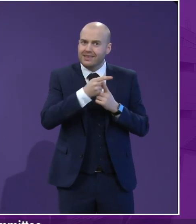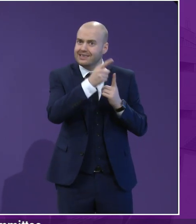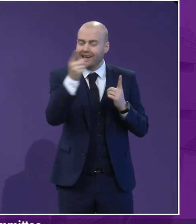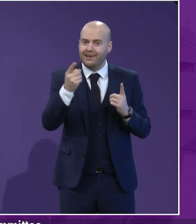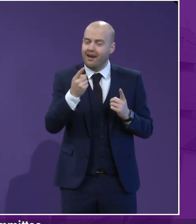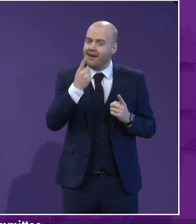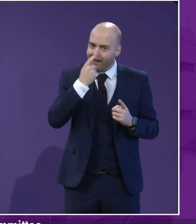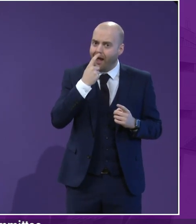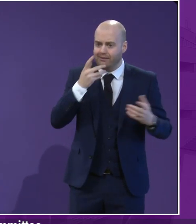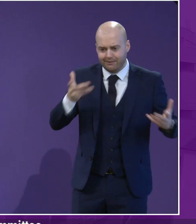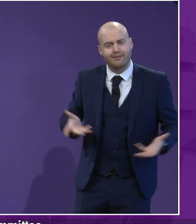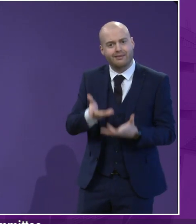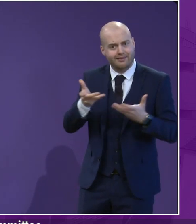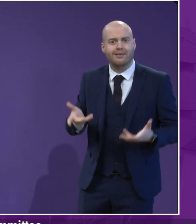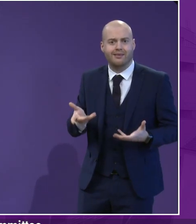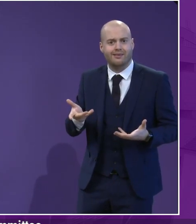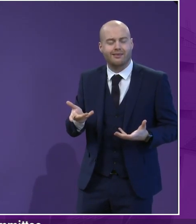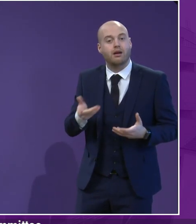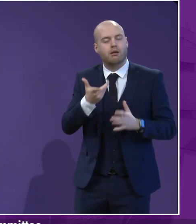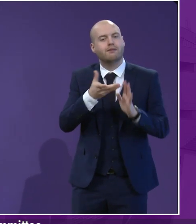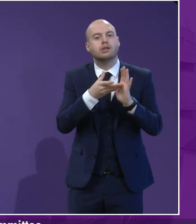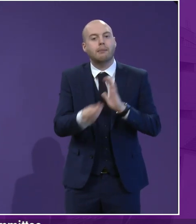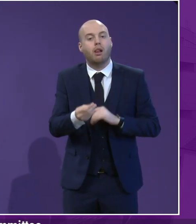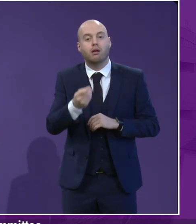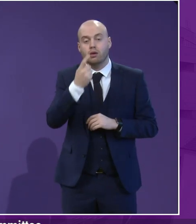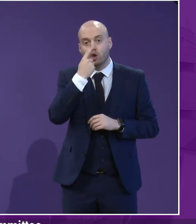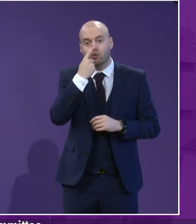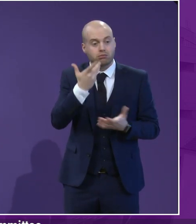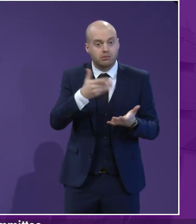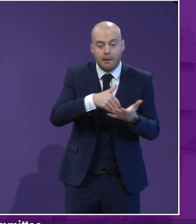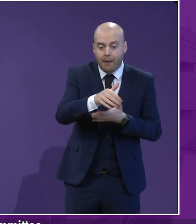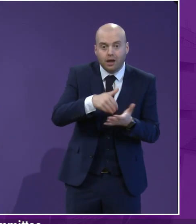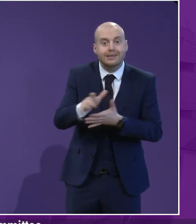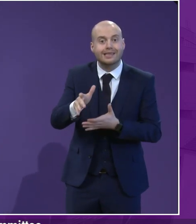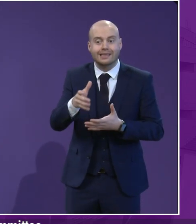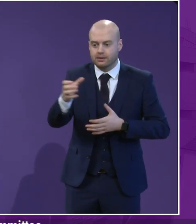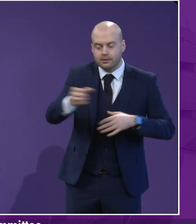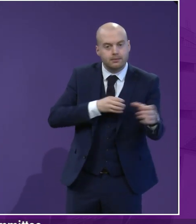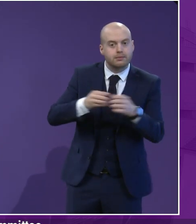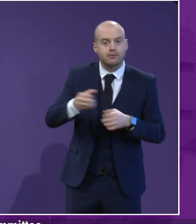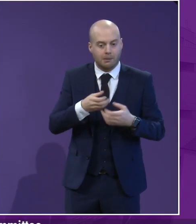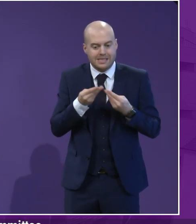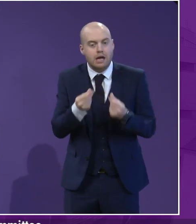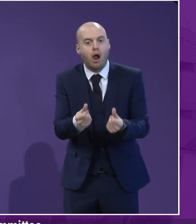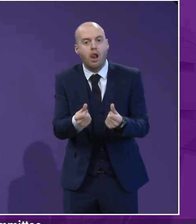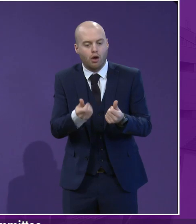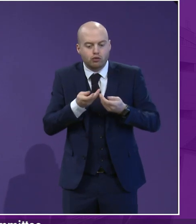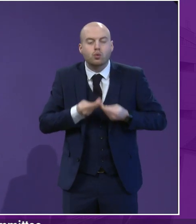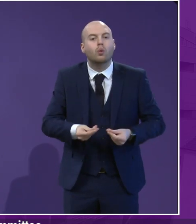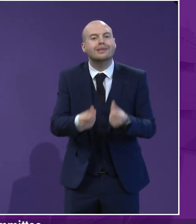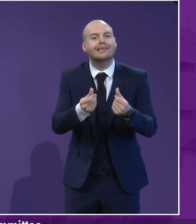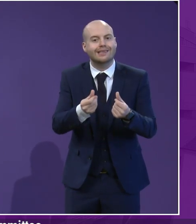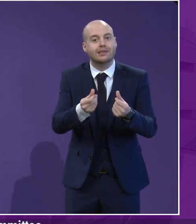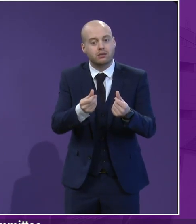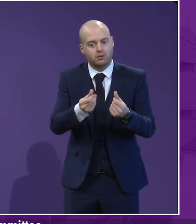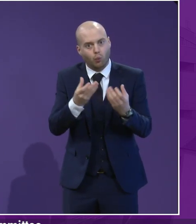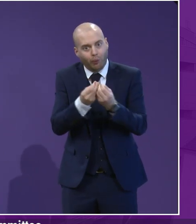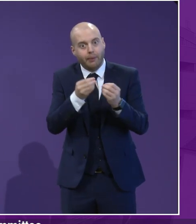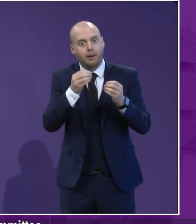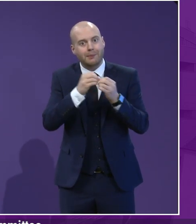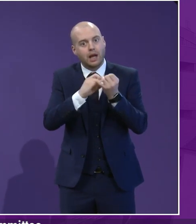being encouraged that would enable those deaf students to even consider applying to university. So there's a lot that the universities could already